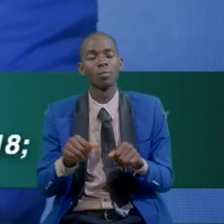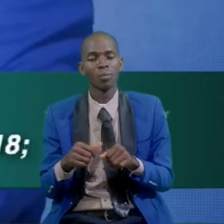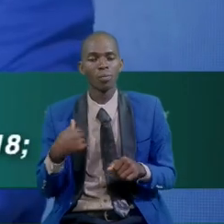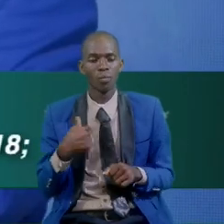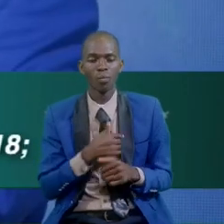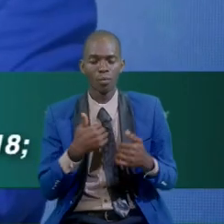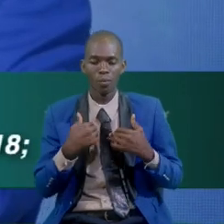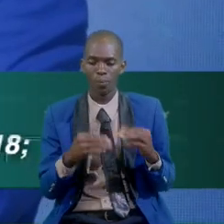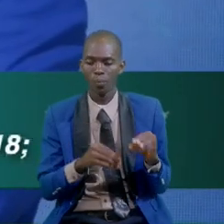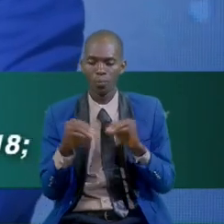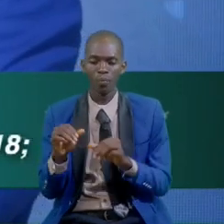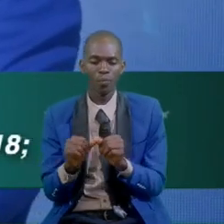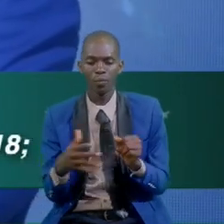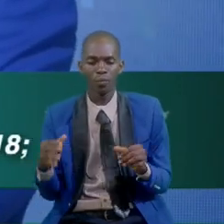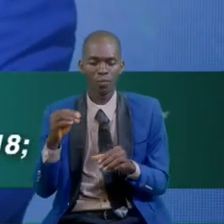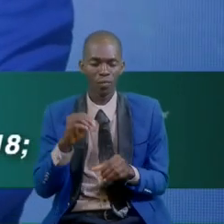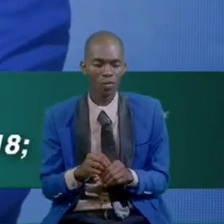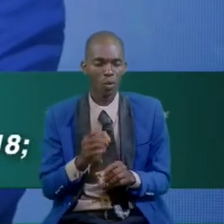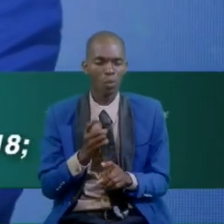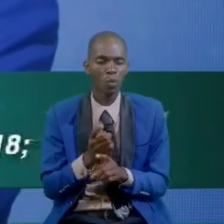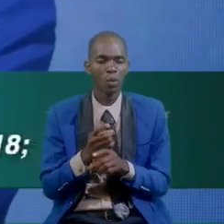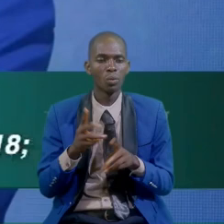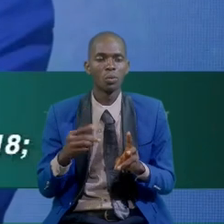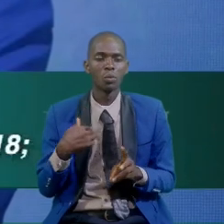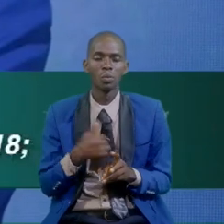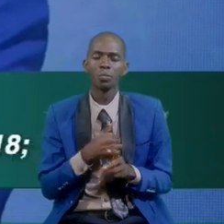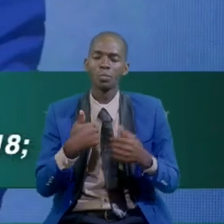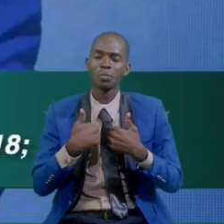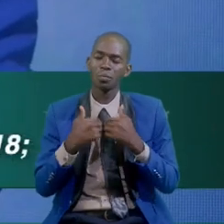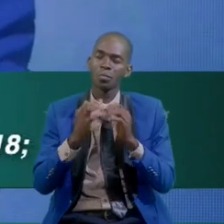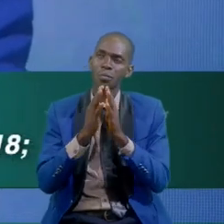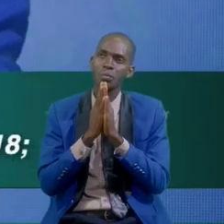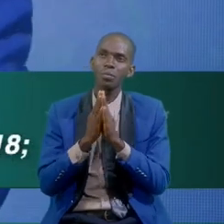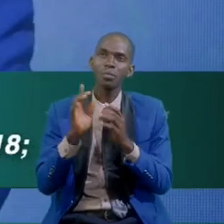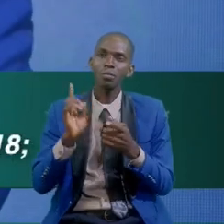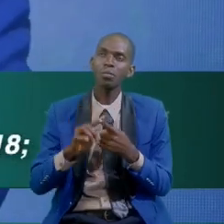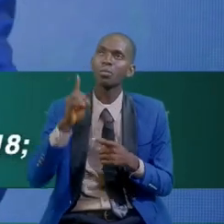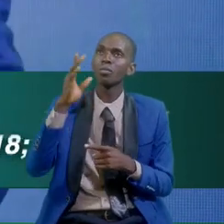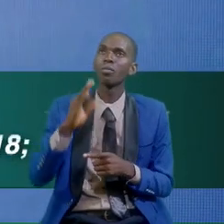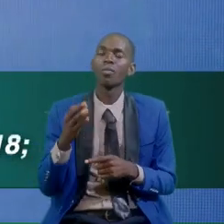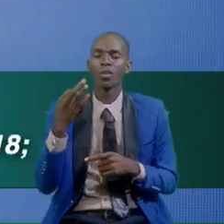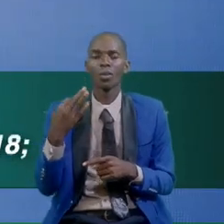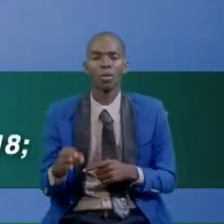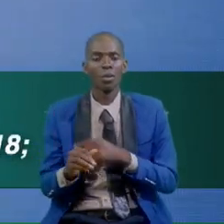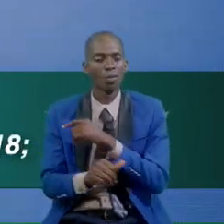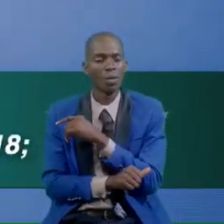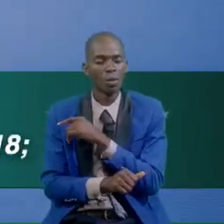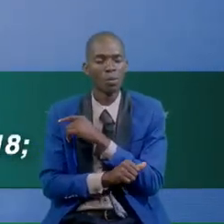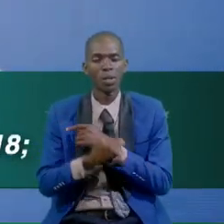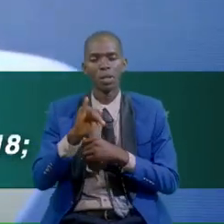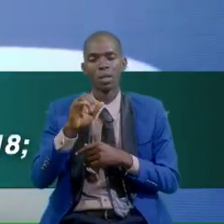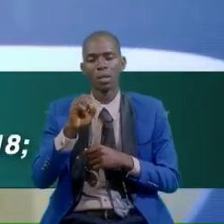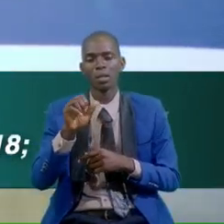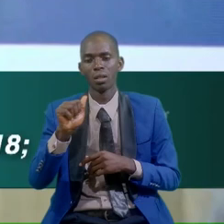order. We've called upon the God of Abraham, of Isaac, and of Israel. Now, it's